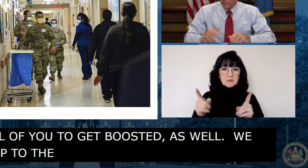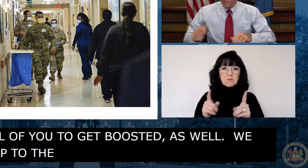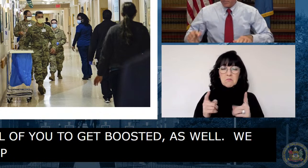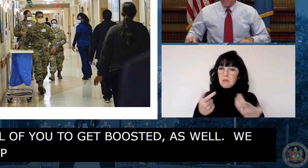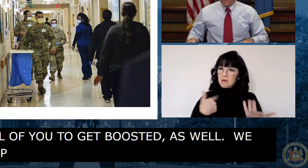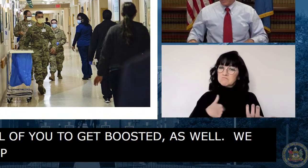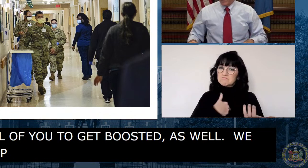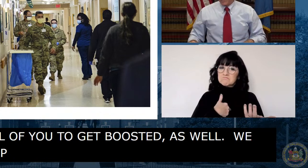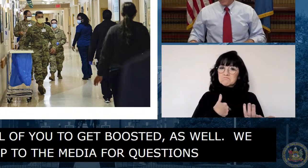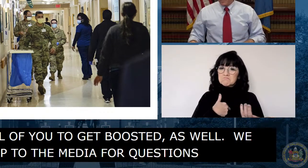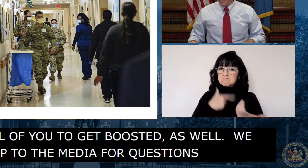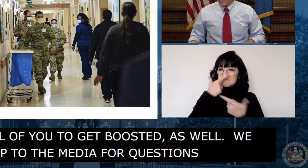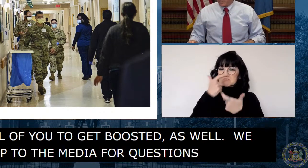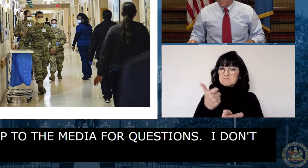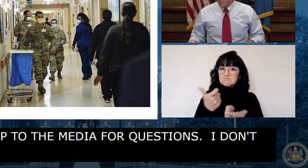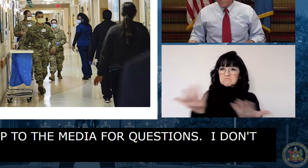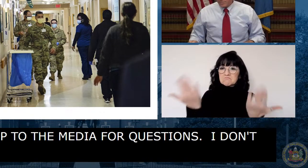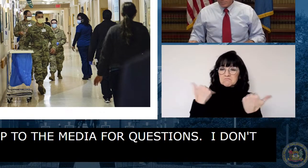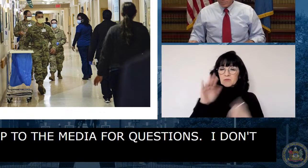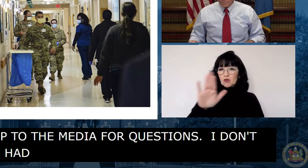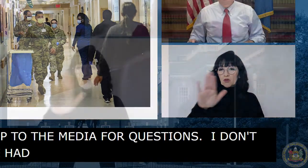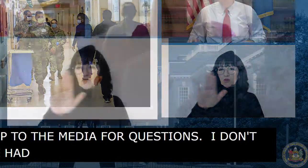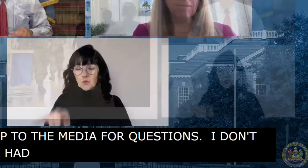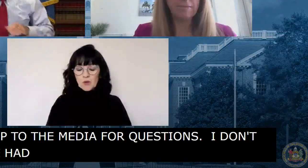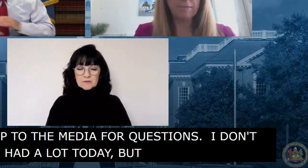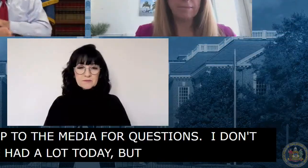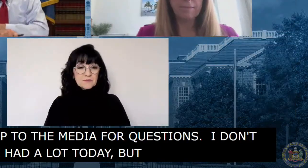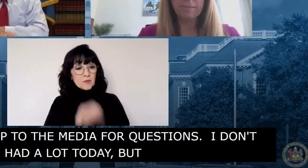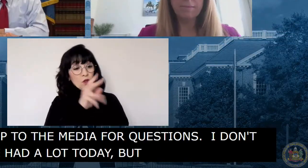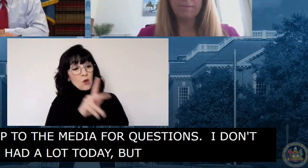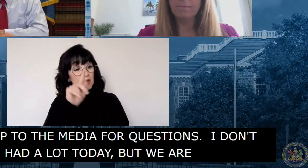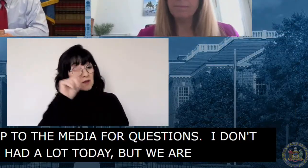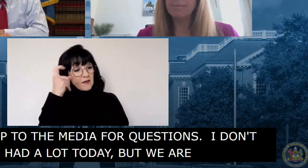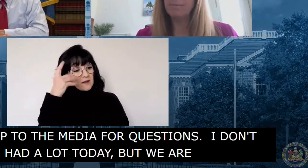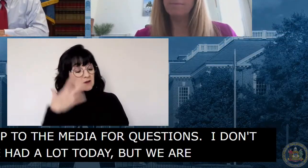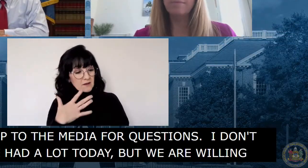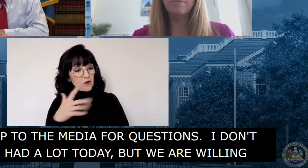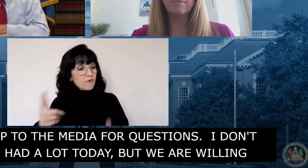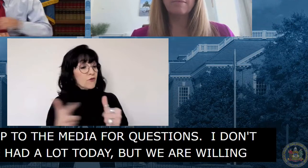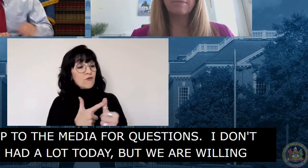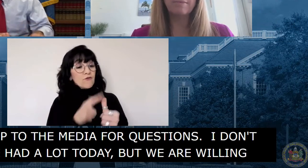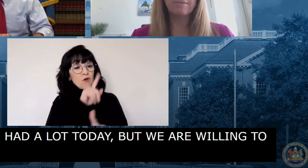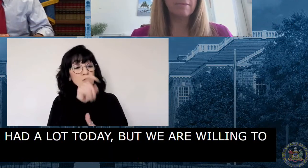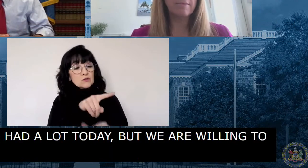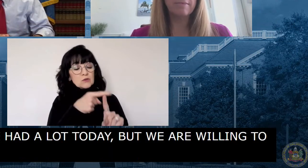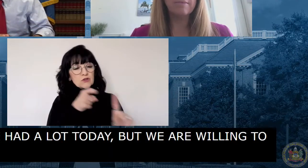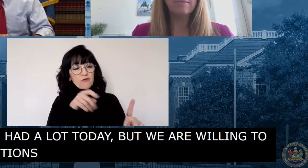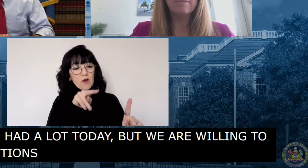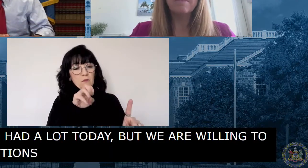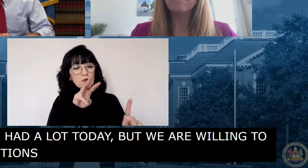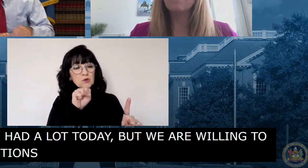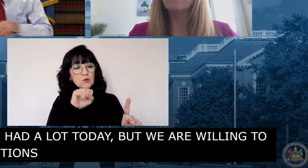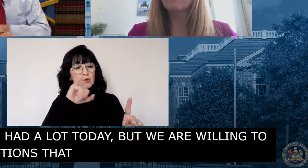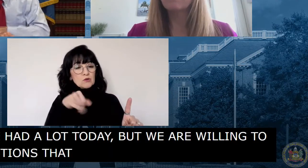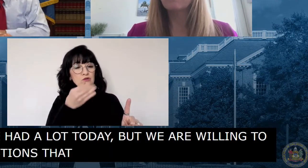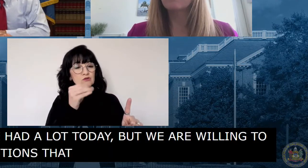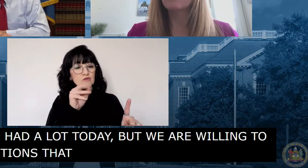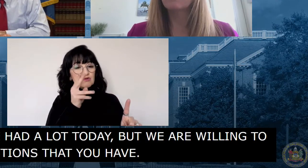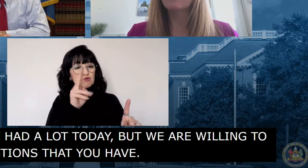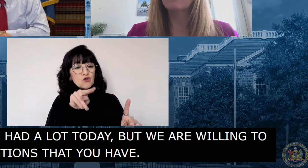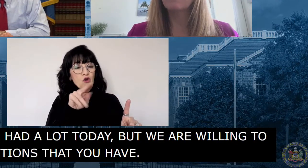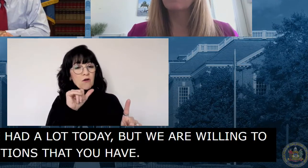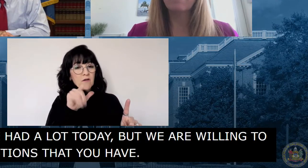have. All right, Governor, the first question is going to come from Meredith Newman from the News Journal.